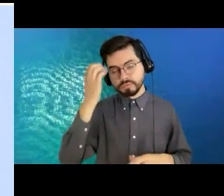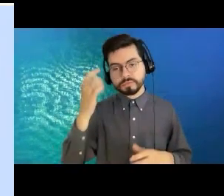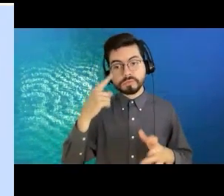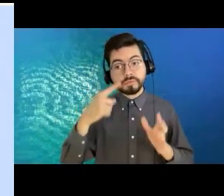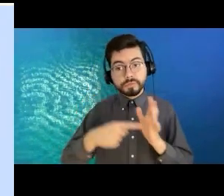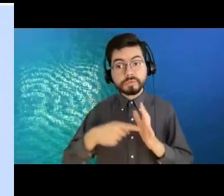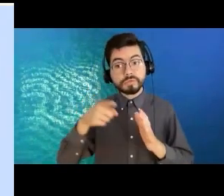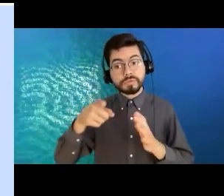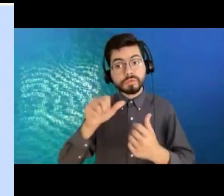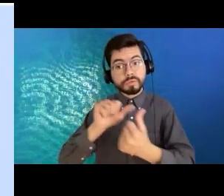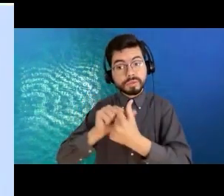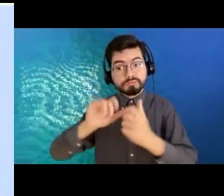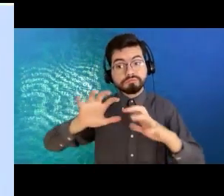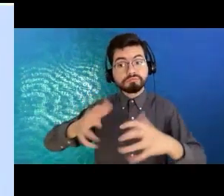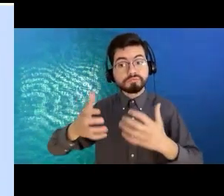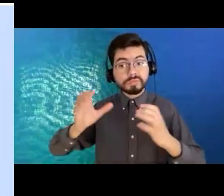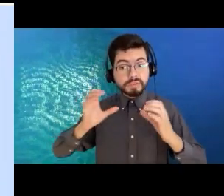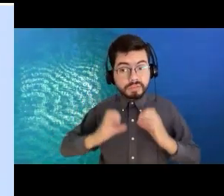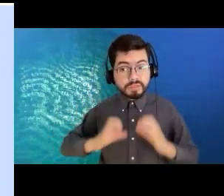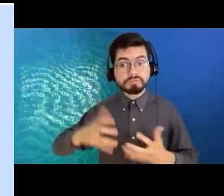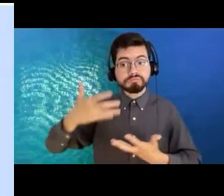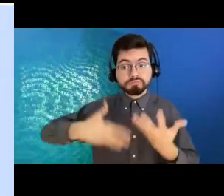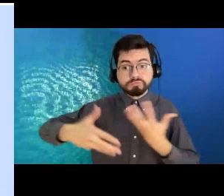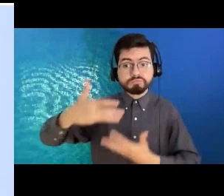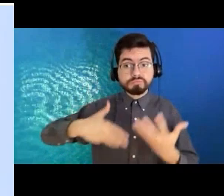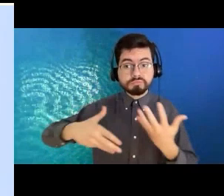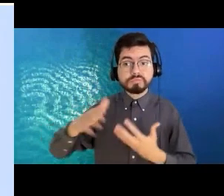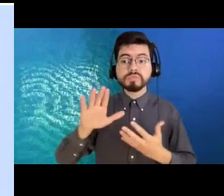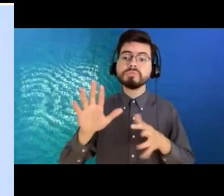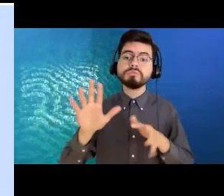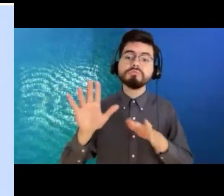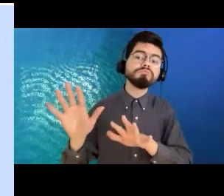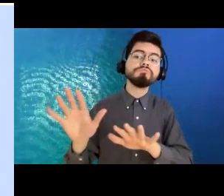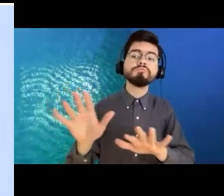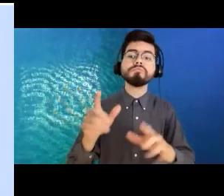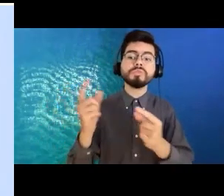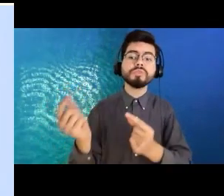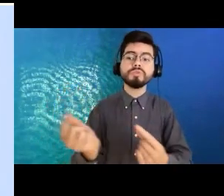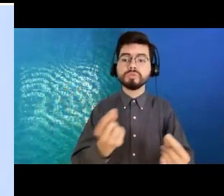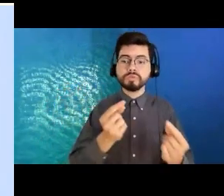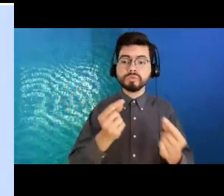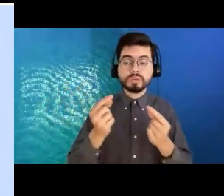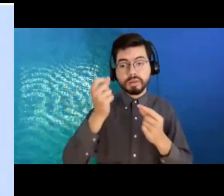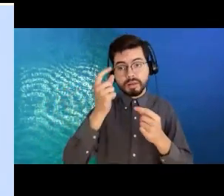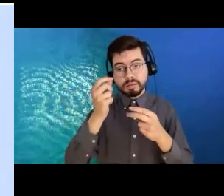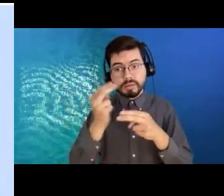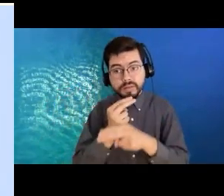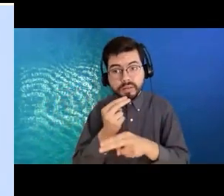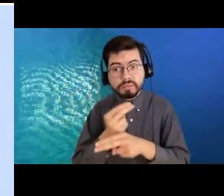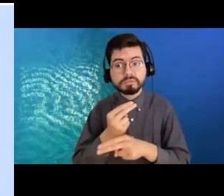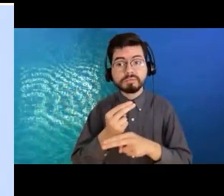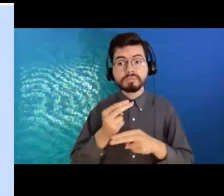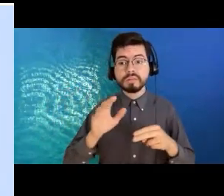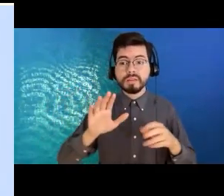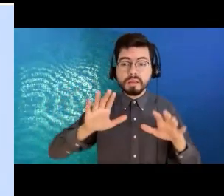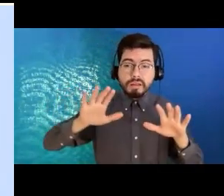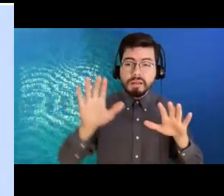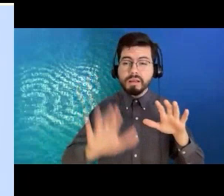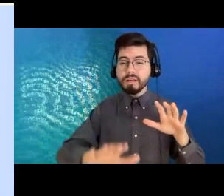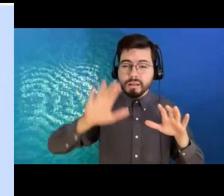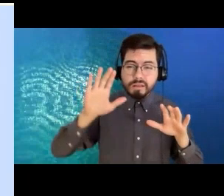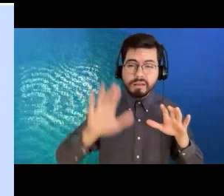doing your thing. And what that looks like when we're out there on the highway, in and out of the lane, honking the horns,